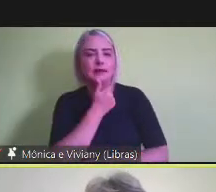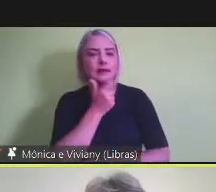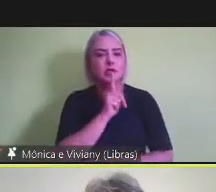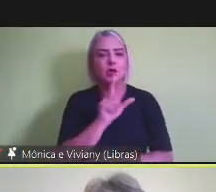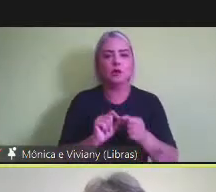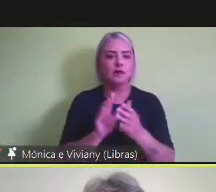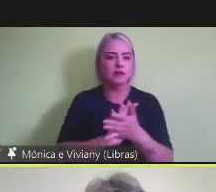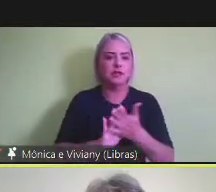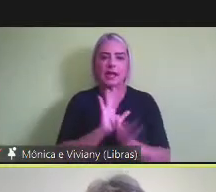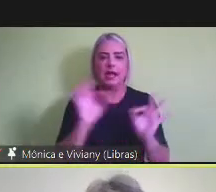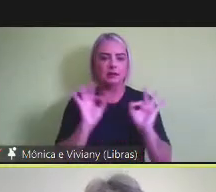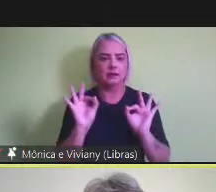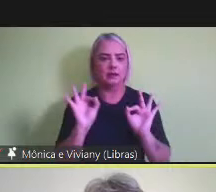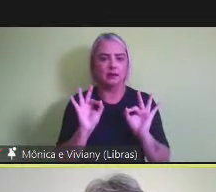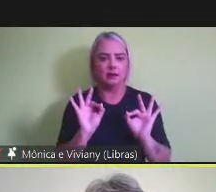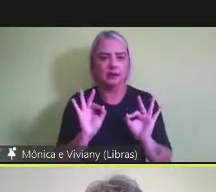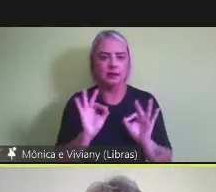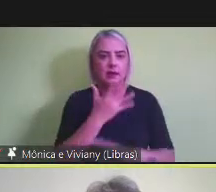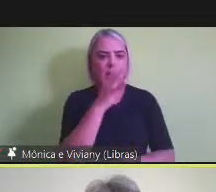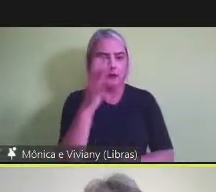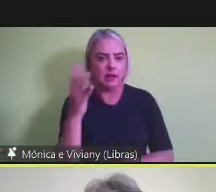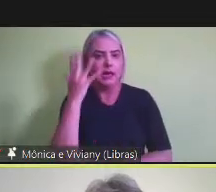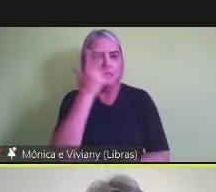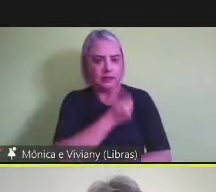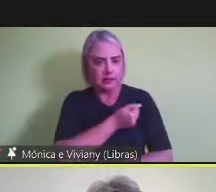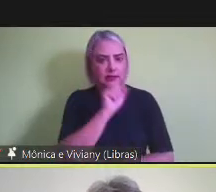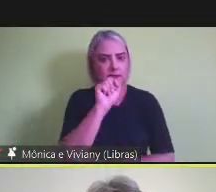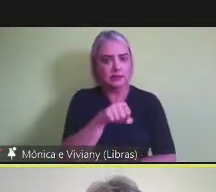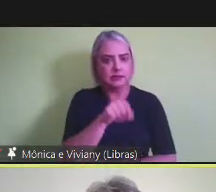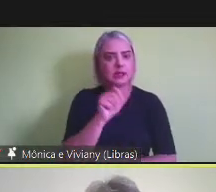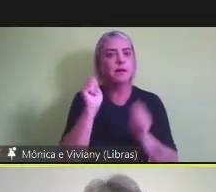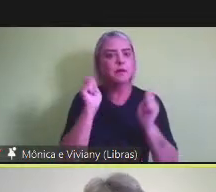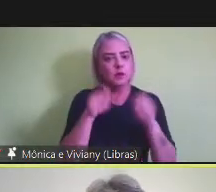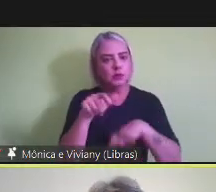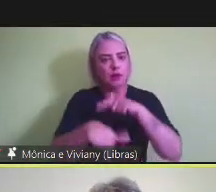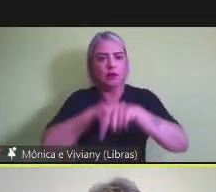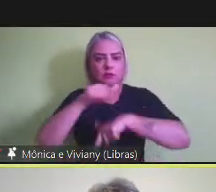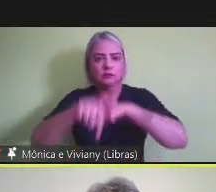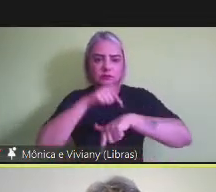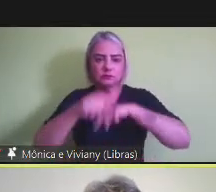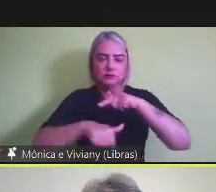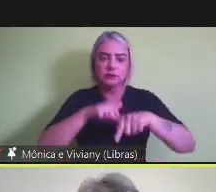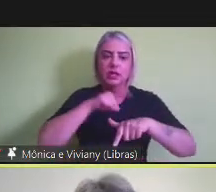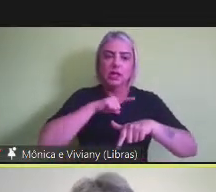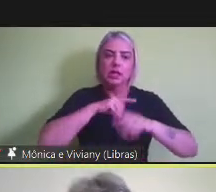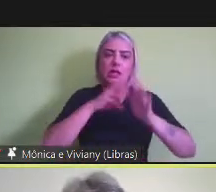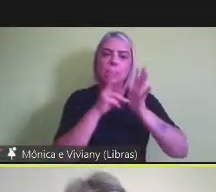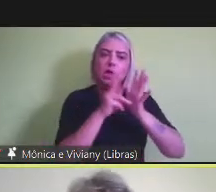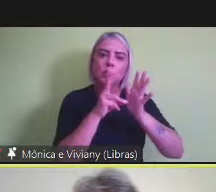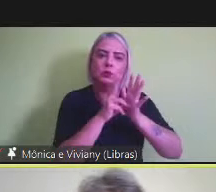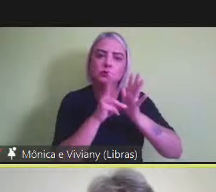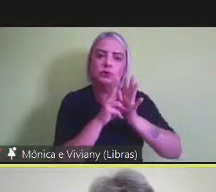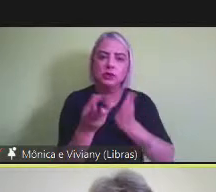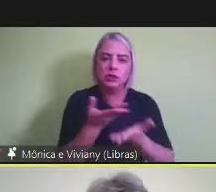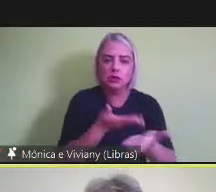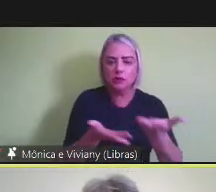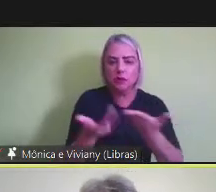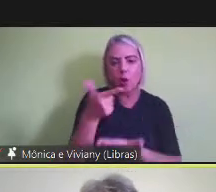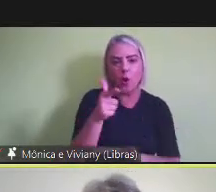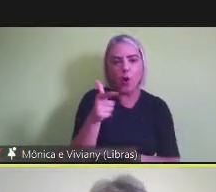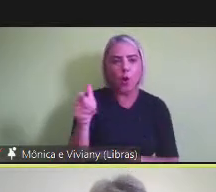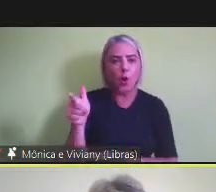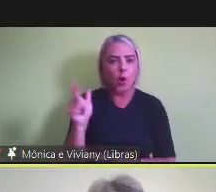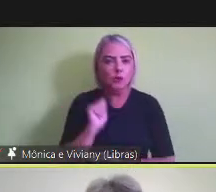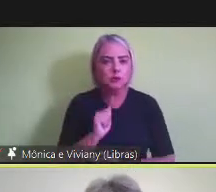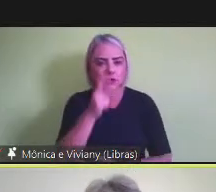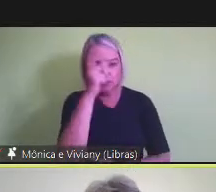just this jungle or something. It's the human space. We have the